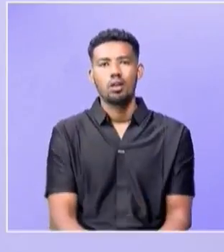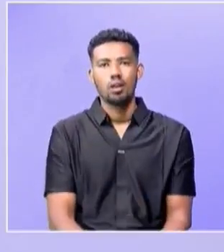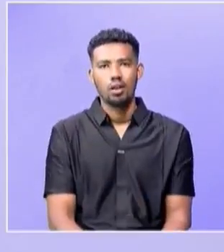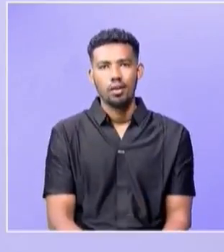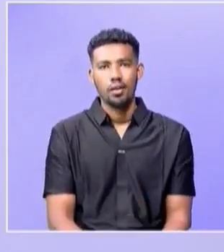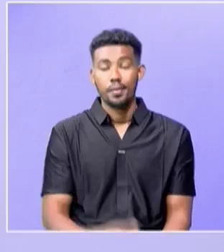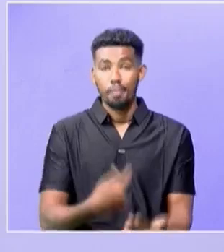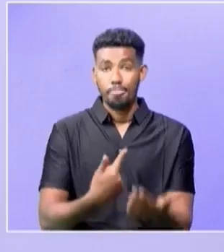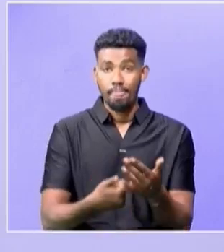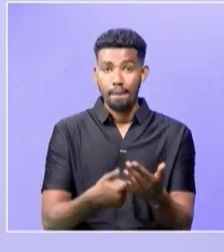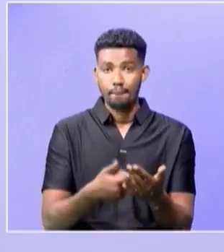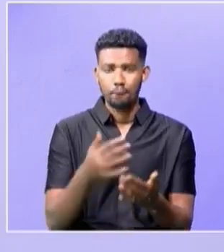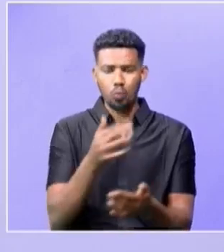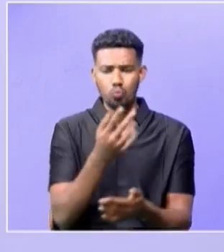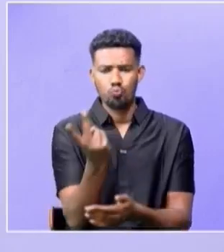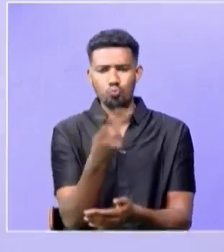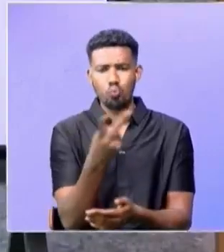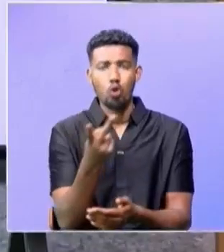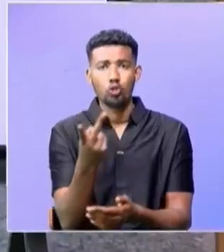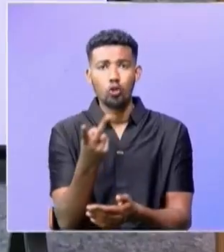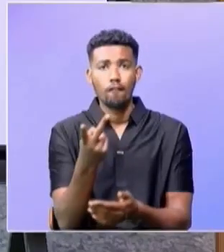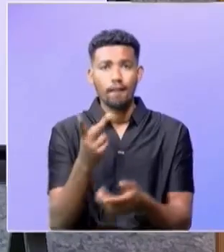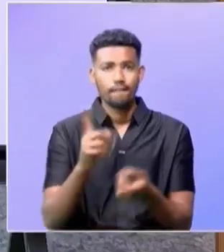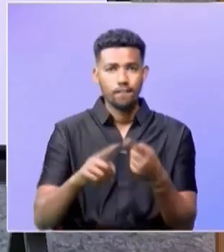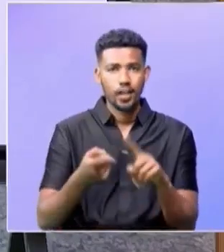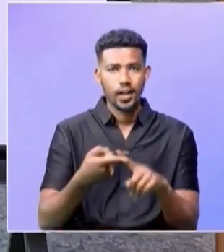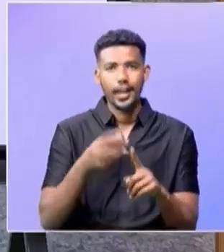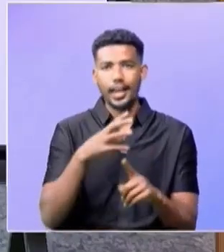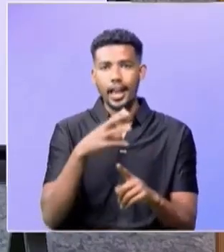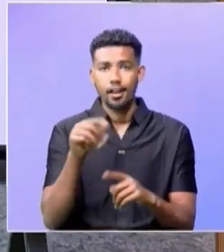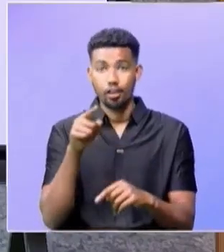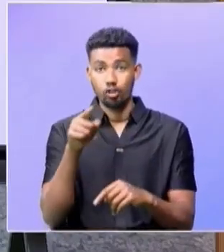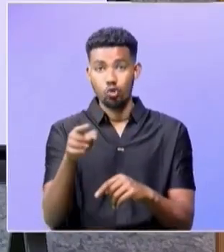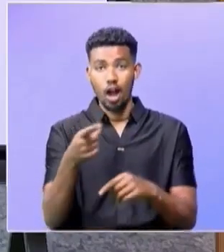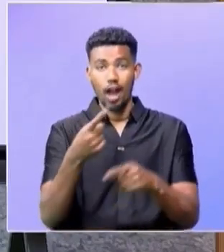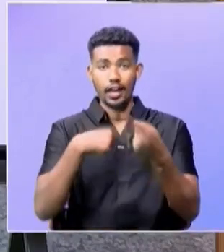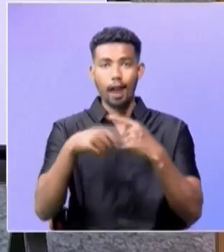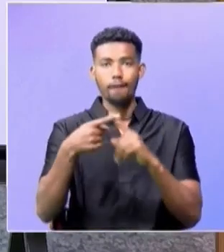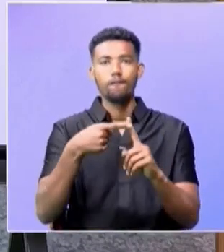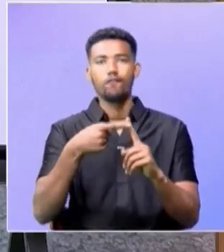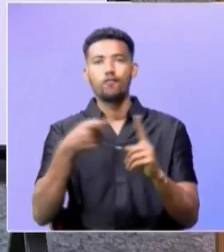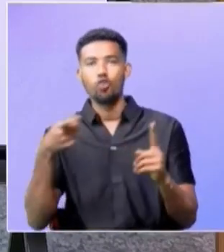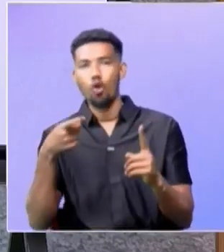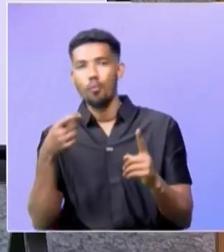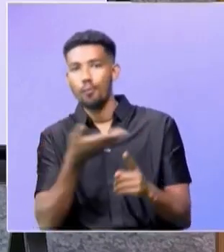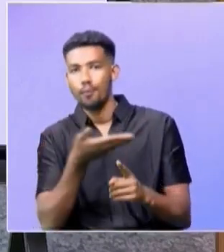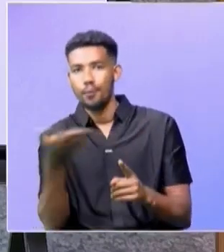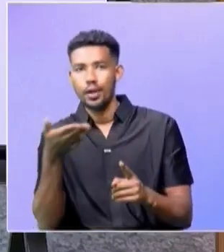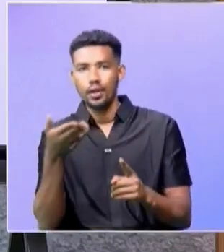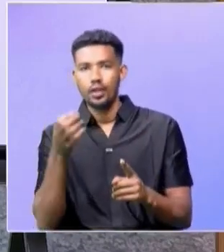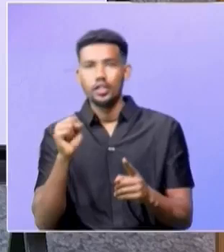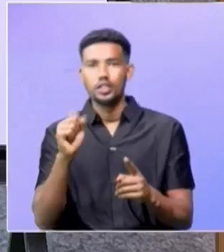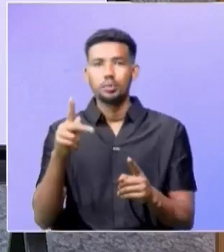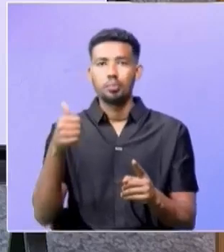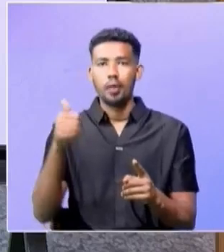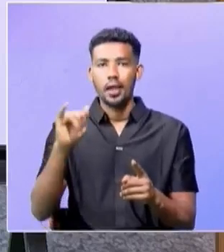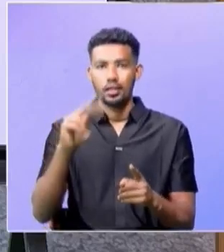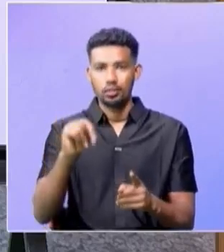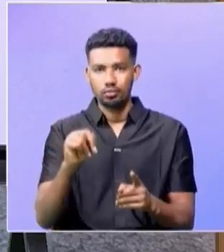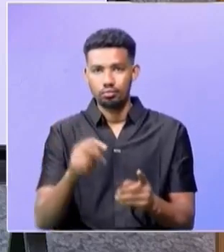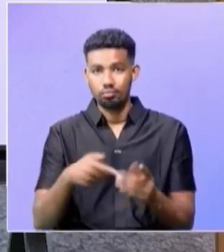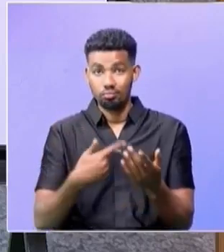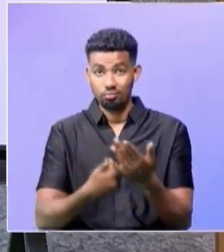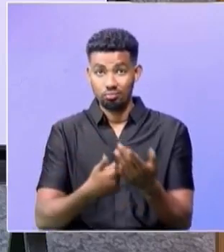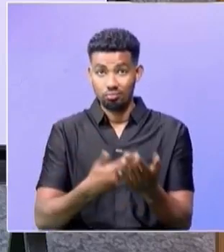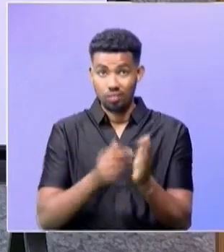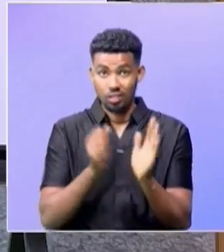It means both of are, and your friend and you are come from Spain. This is example of